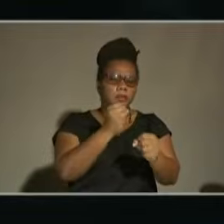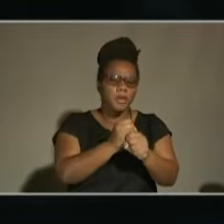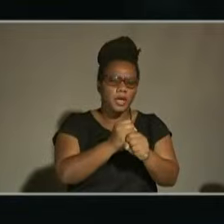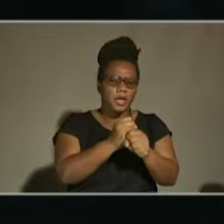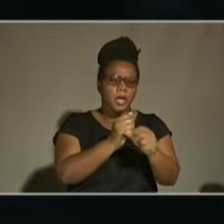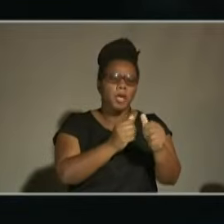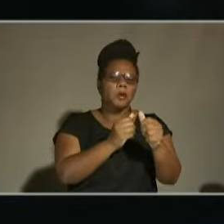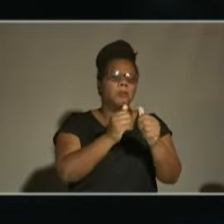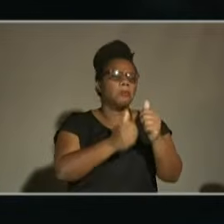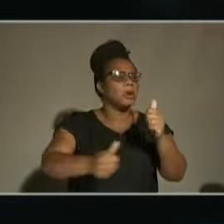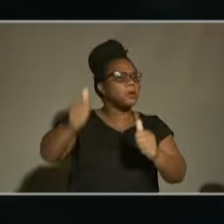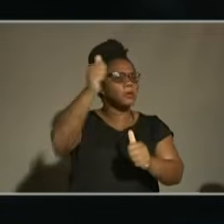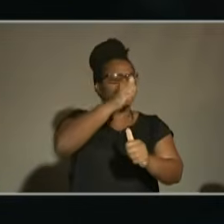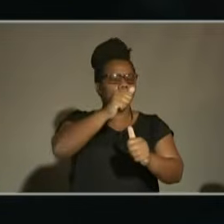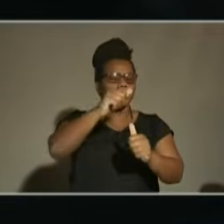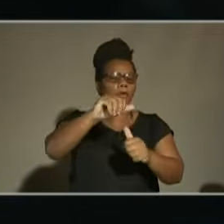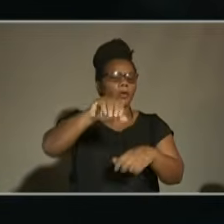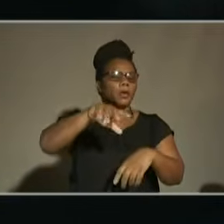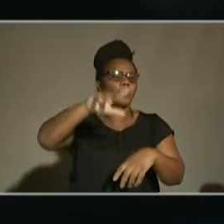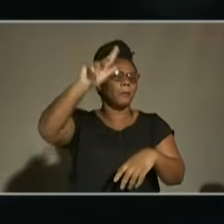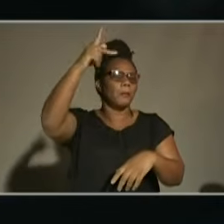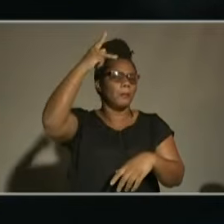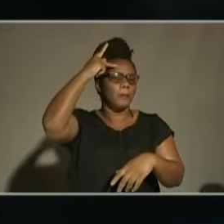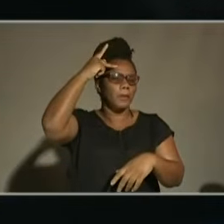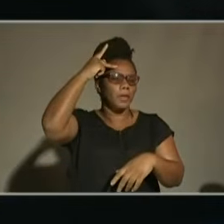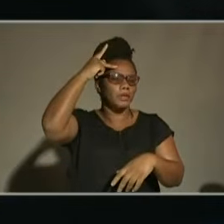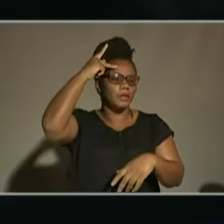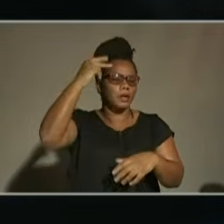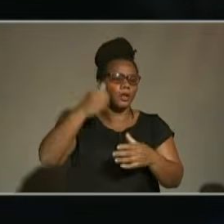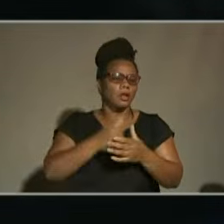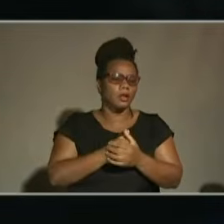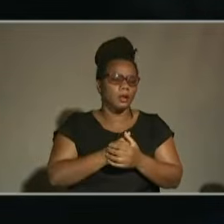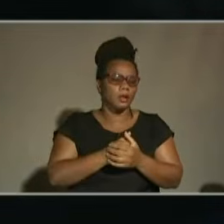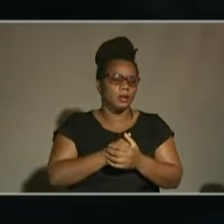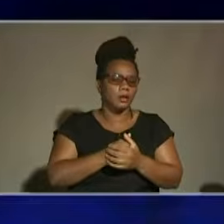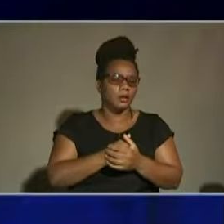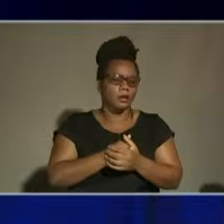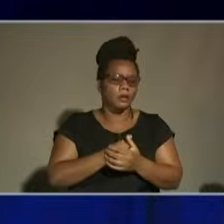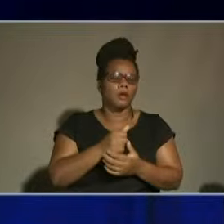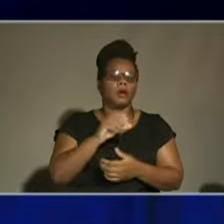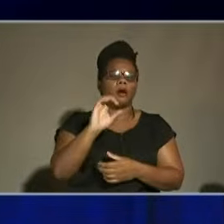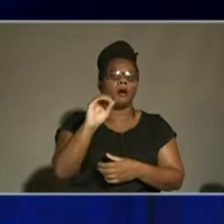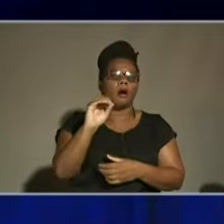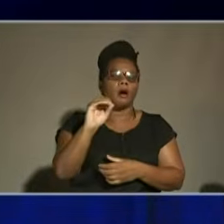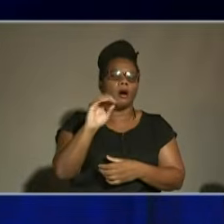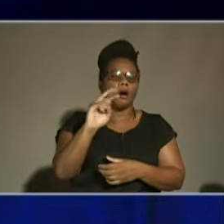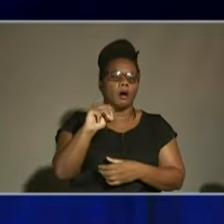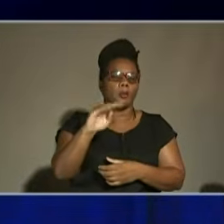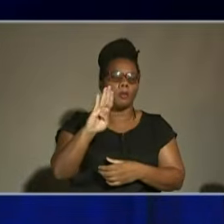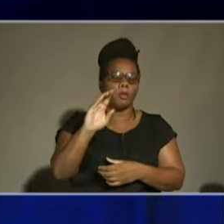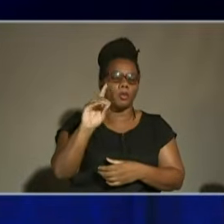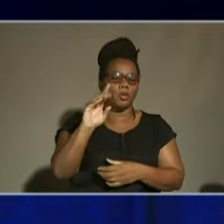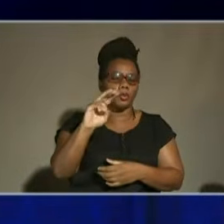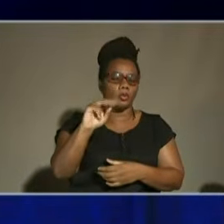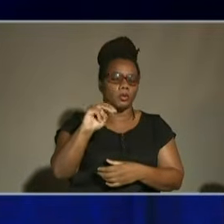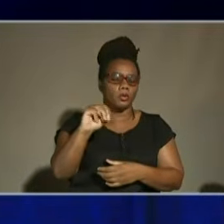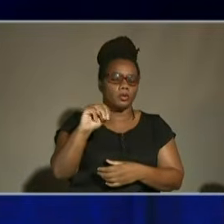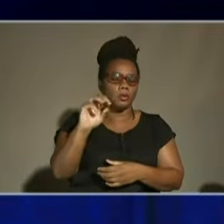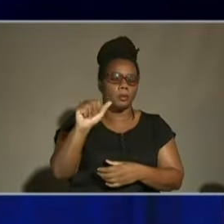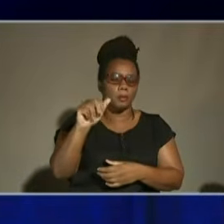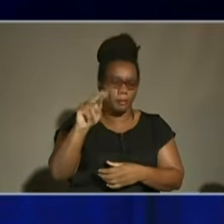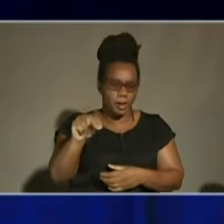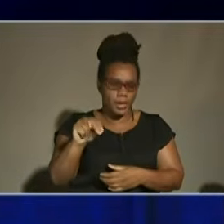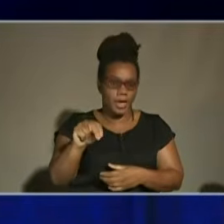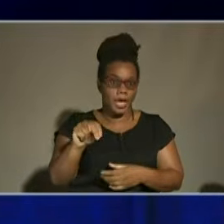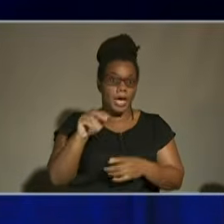to the Office of Political Ombudsman that have virtually destroyed its effectiveness as a check on the behavior of politicians. And there have been constant attacks